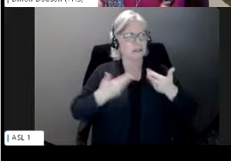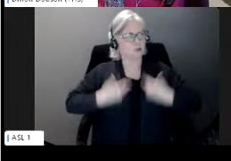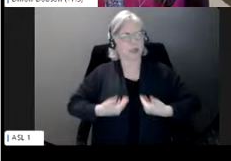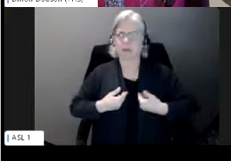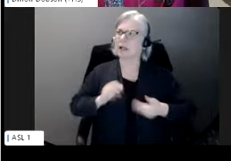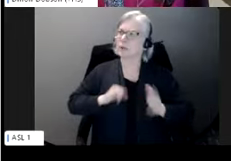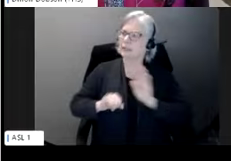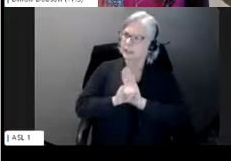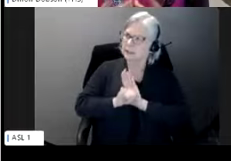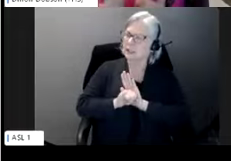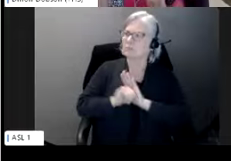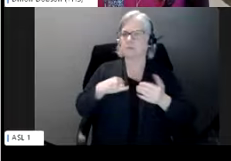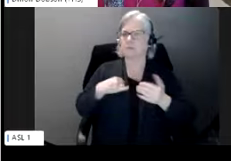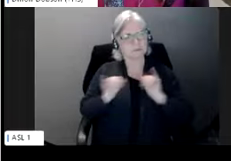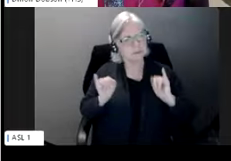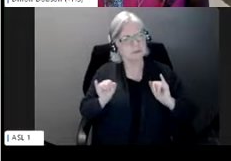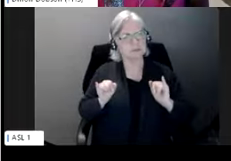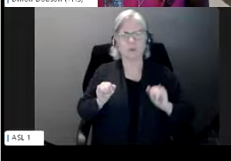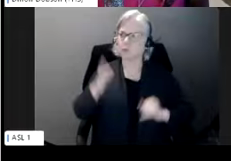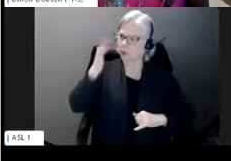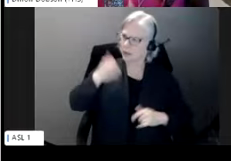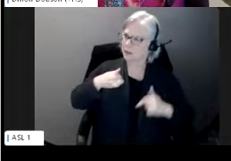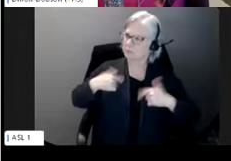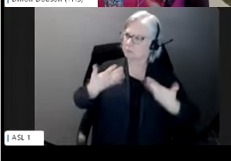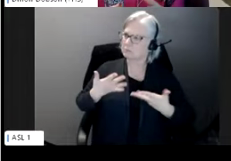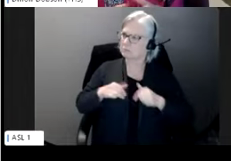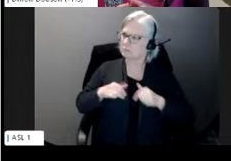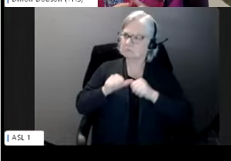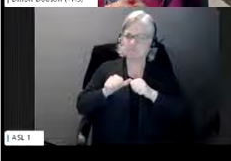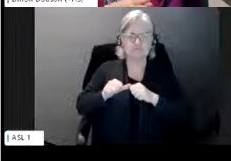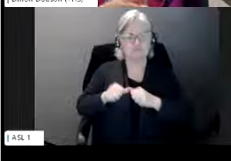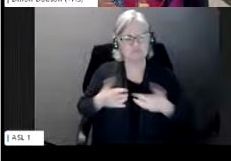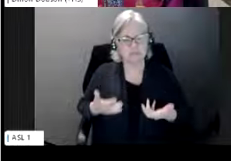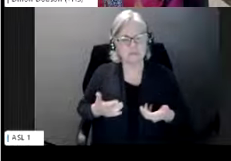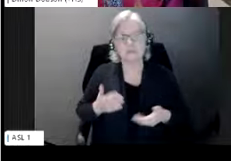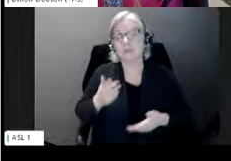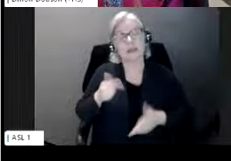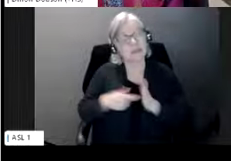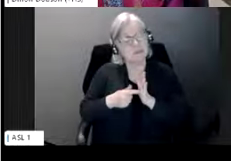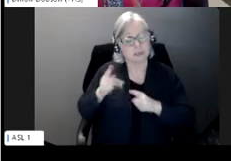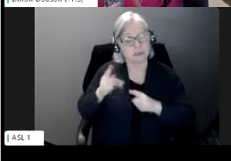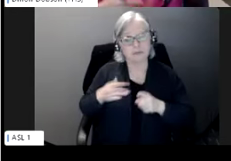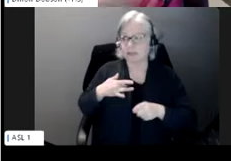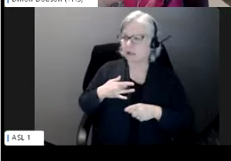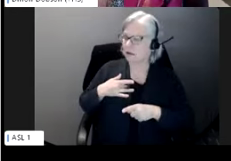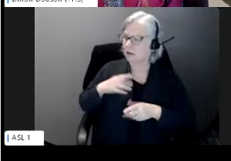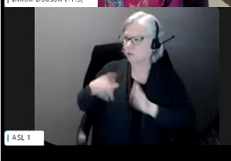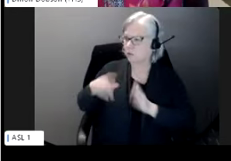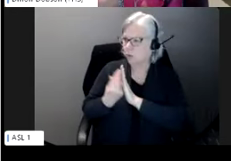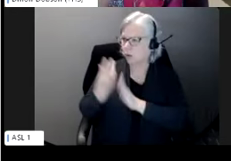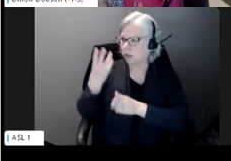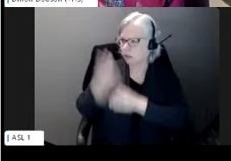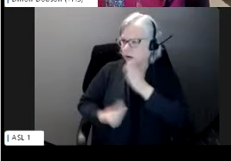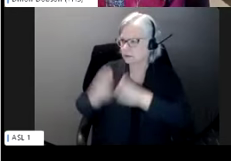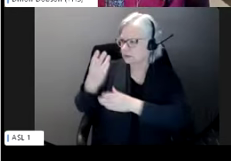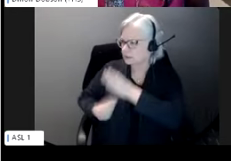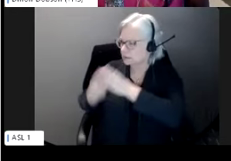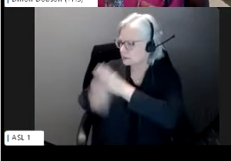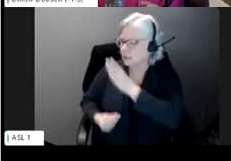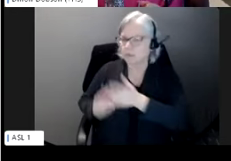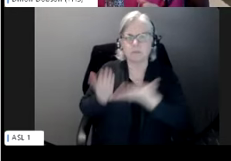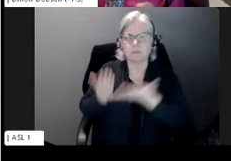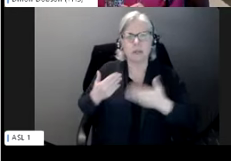and our meaning, which again might be especially important for somebody who might feel a loss of some of their roles, again through declining health or